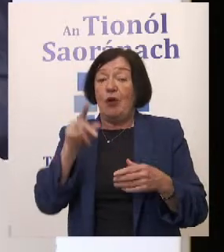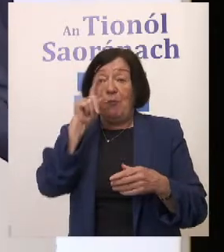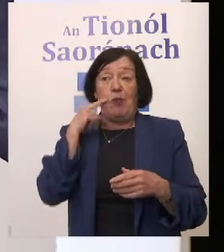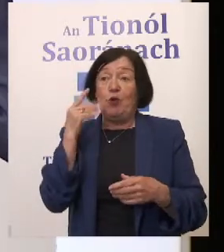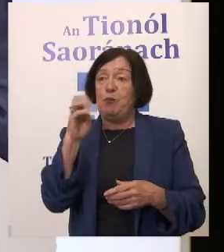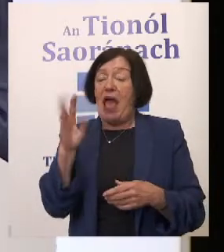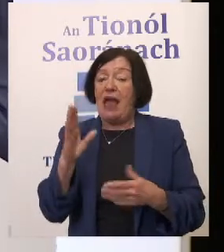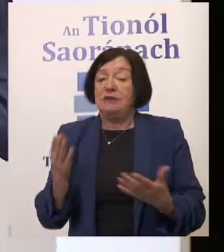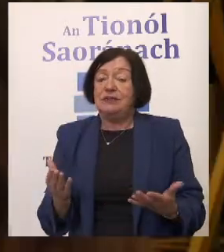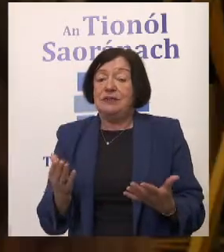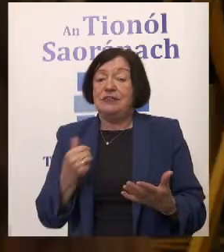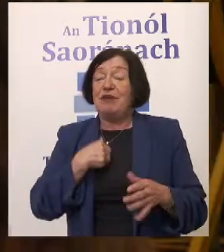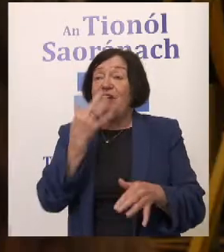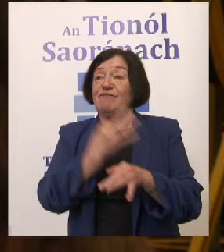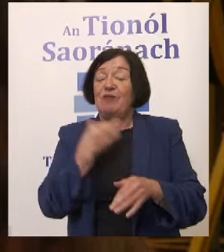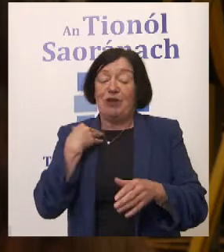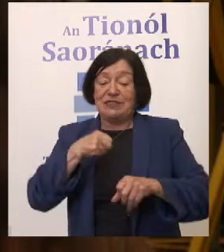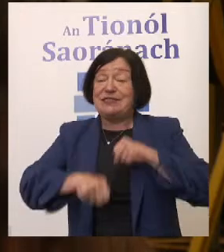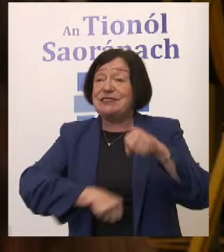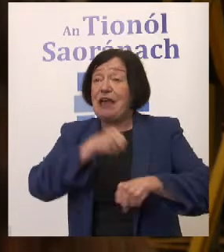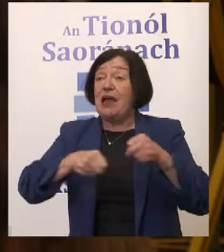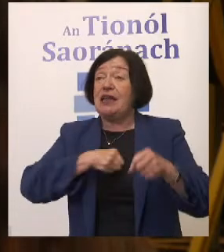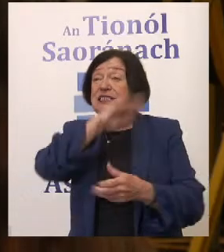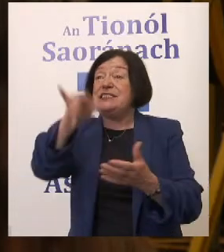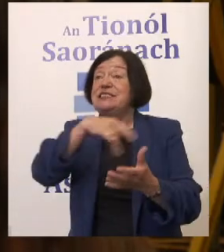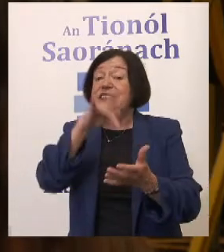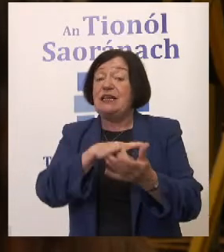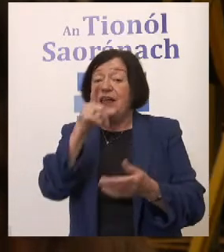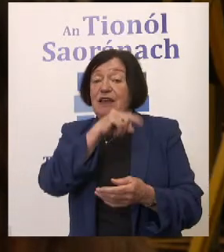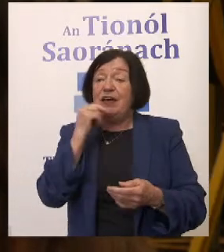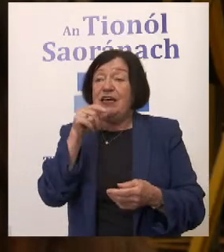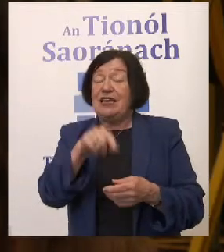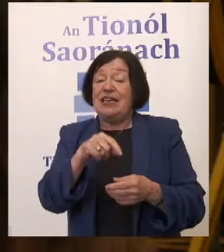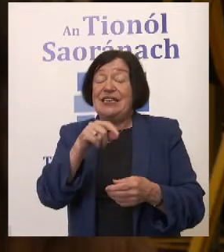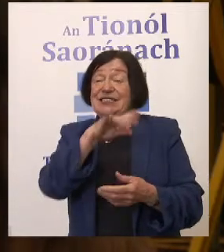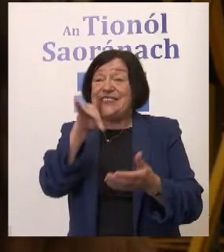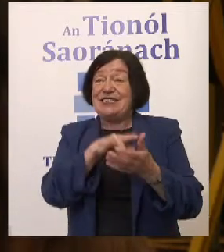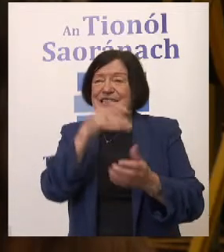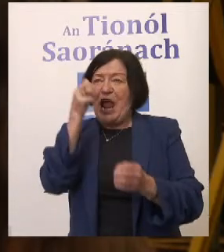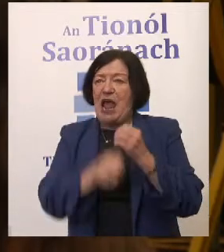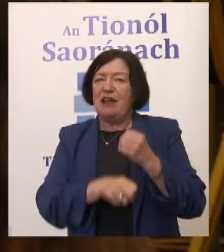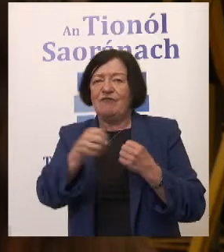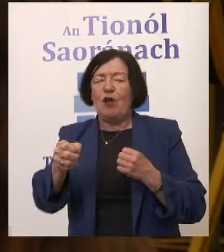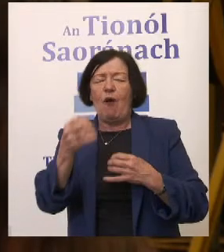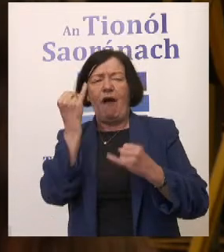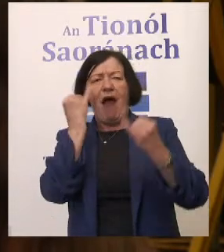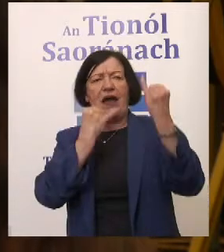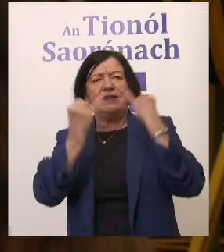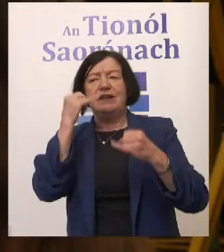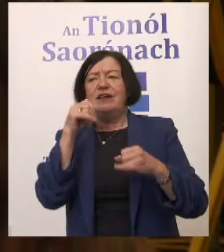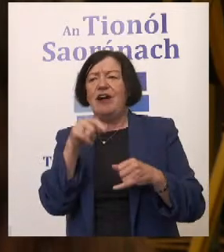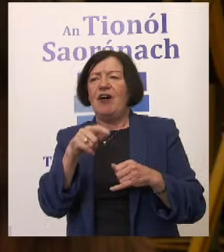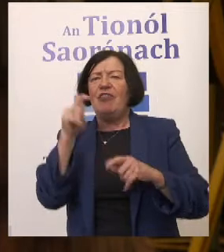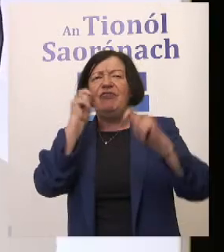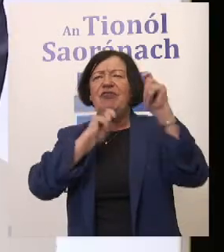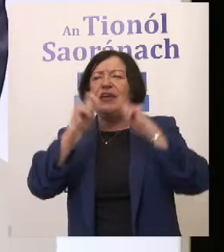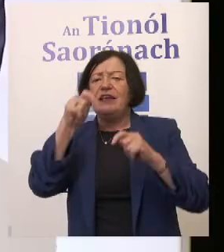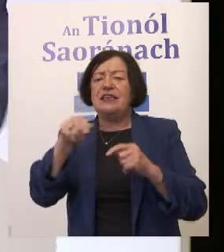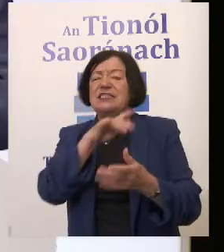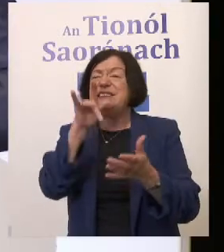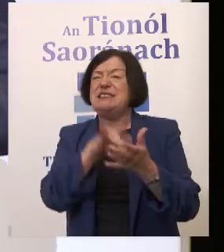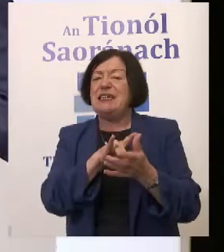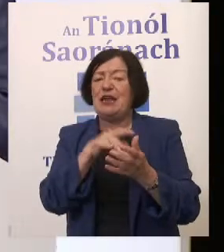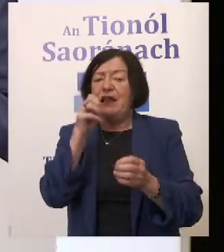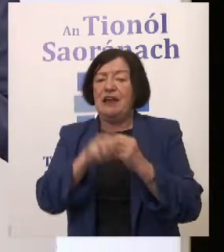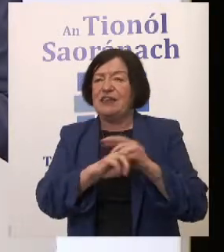Bluebell, where my dad used to cycle into the city centre, and it's called City's Edge, which kind of gives you an idea sometimes of the thinking. The City's Edge